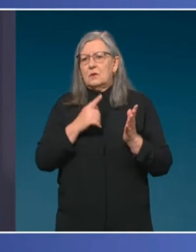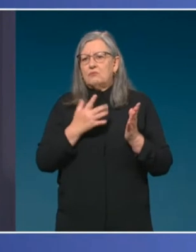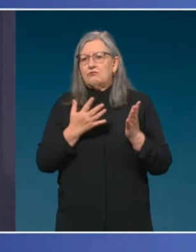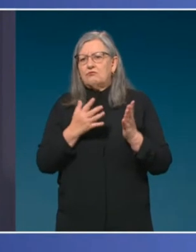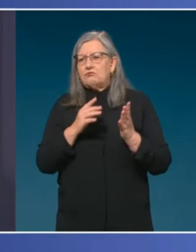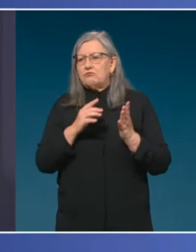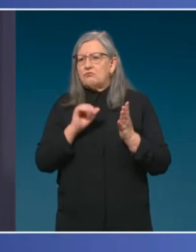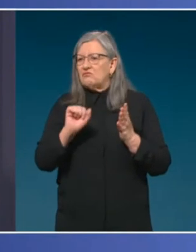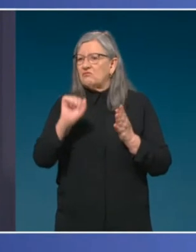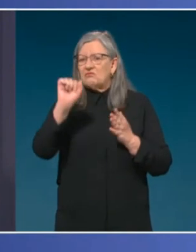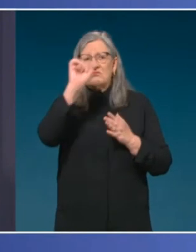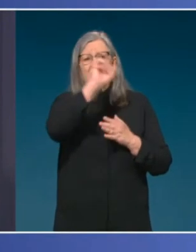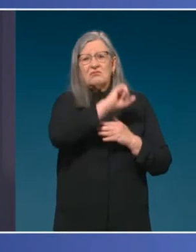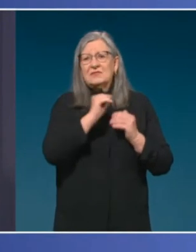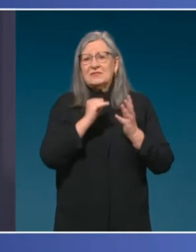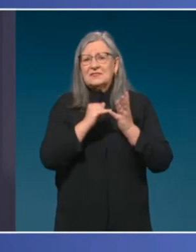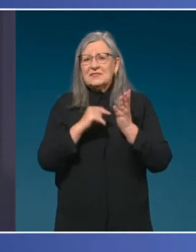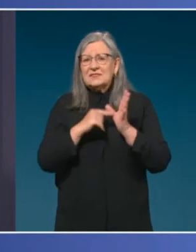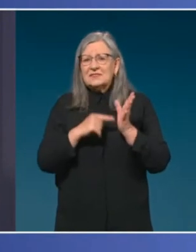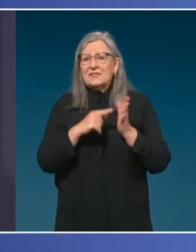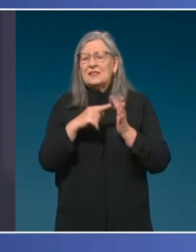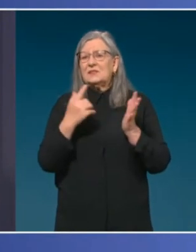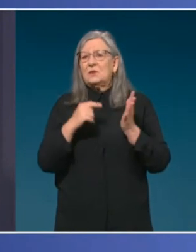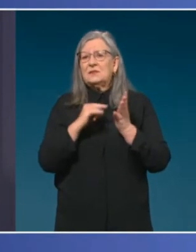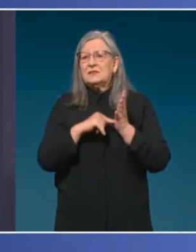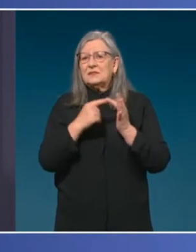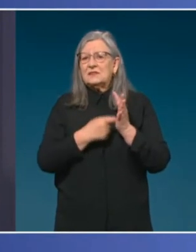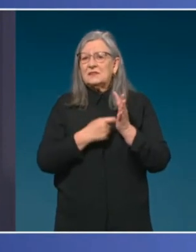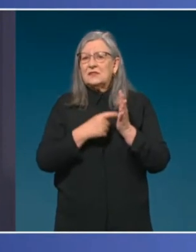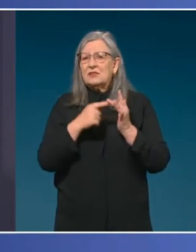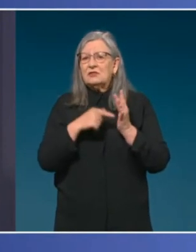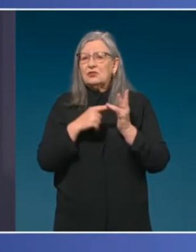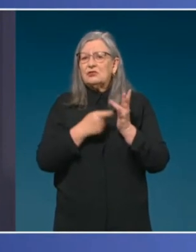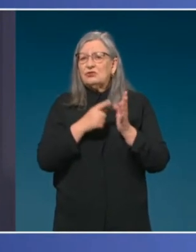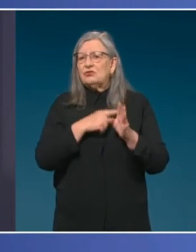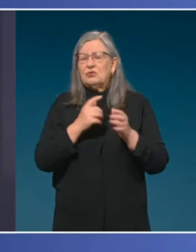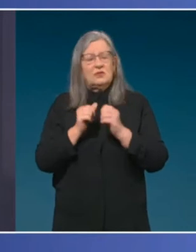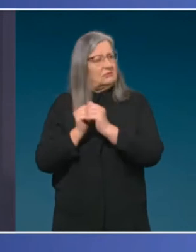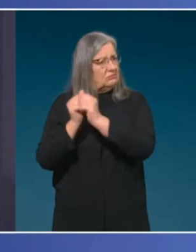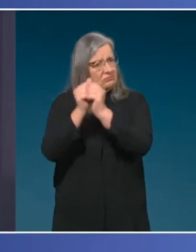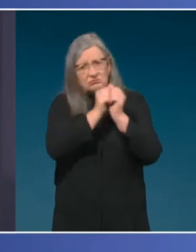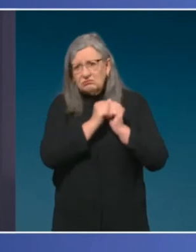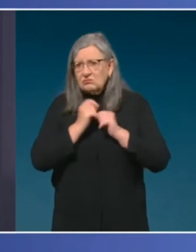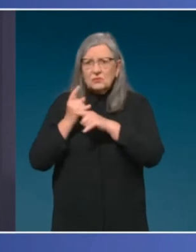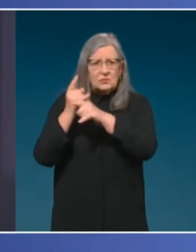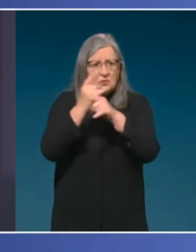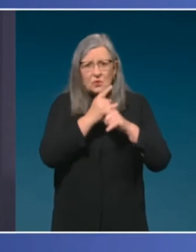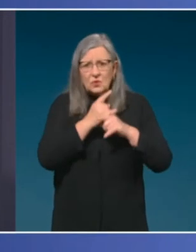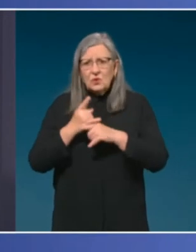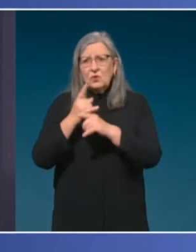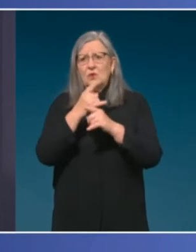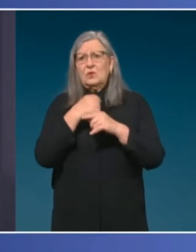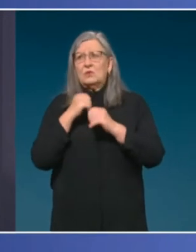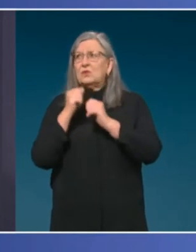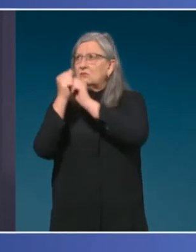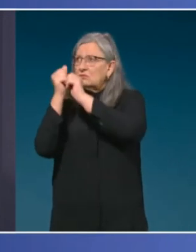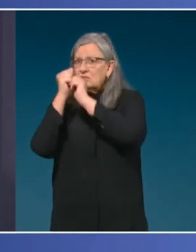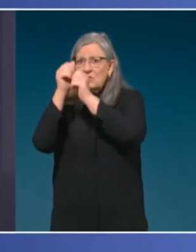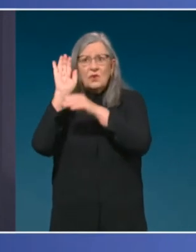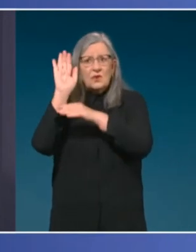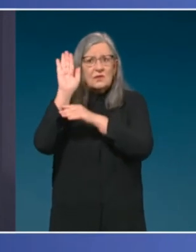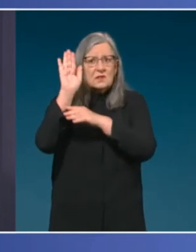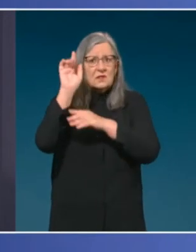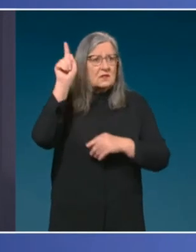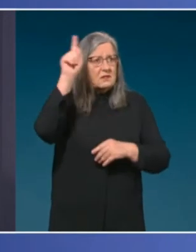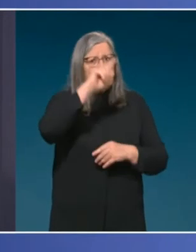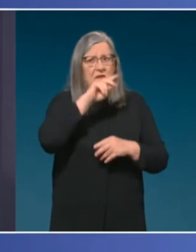of our borders. Australian Border Force has done a tremendous amount of work to make sure that they are in a position